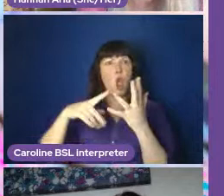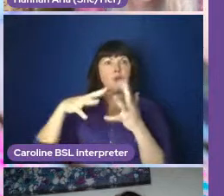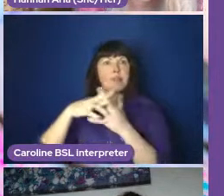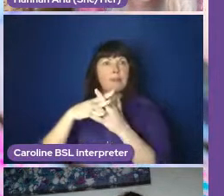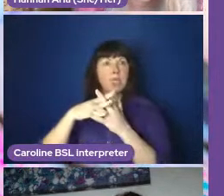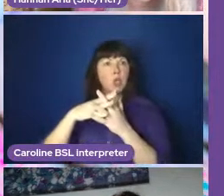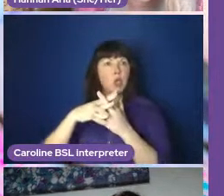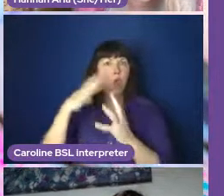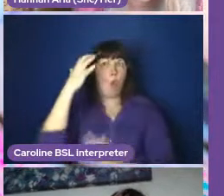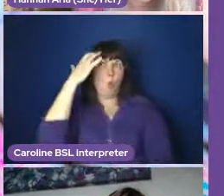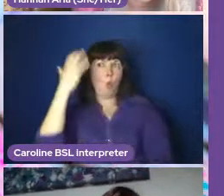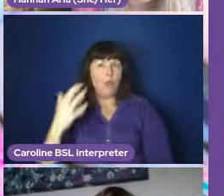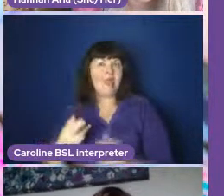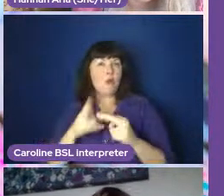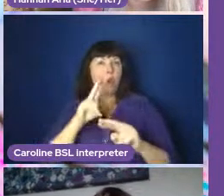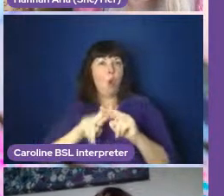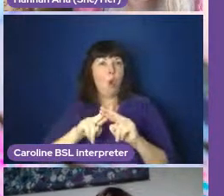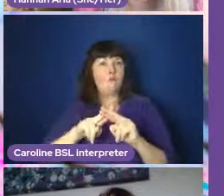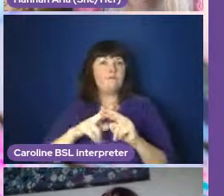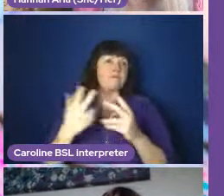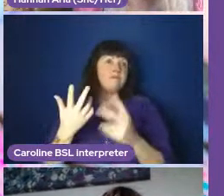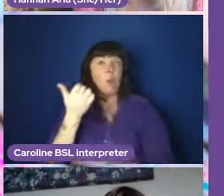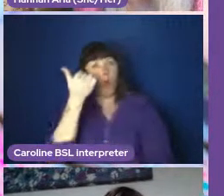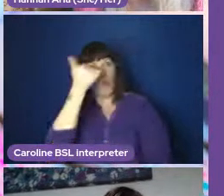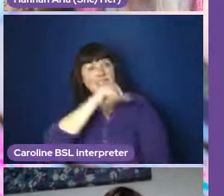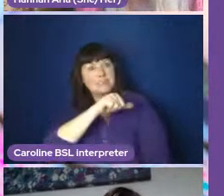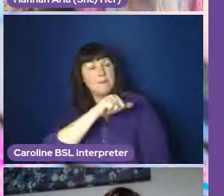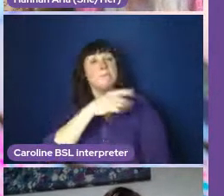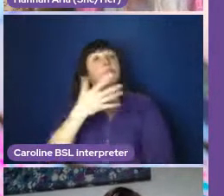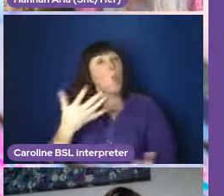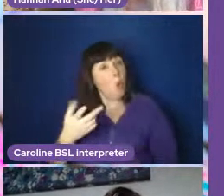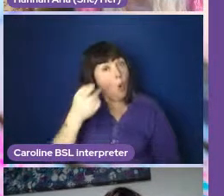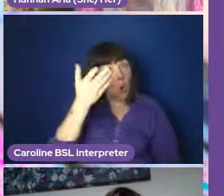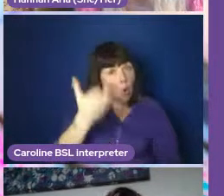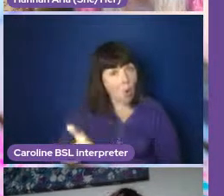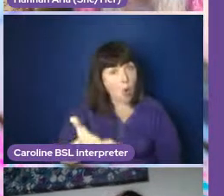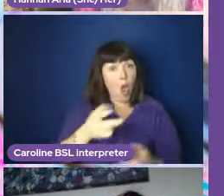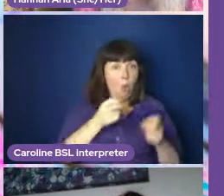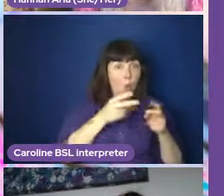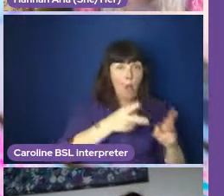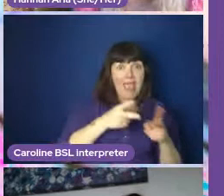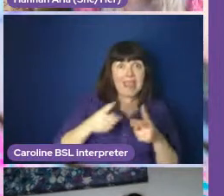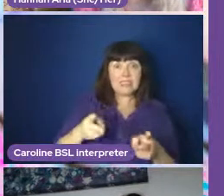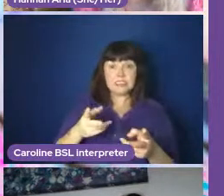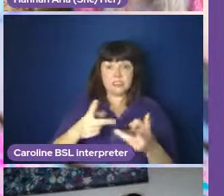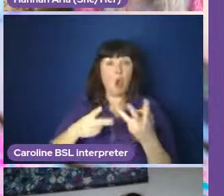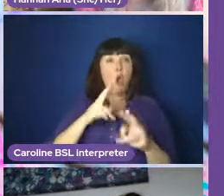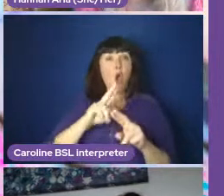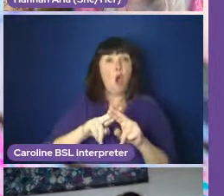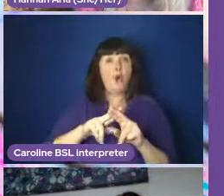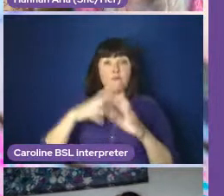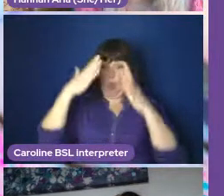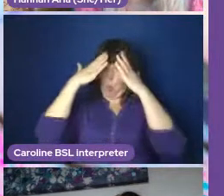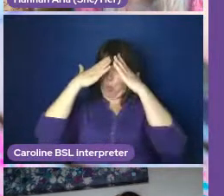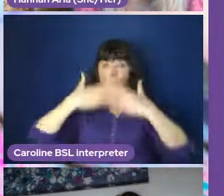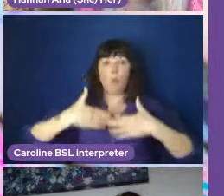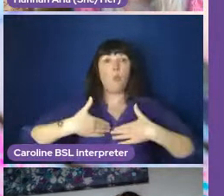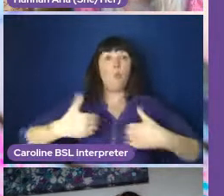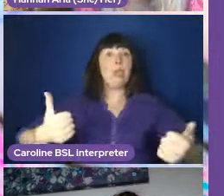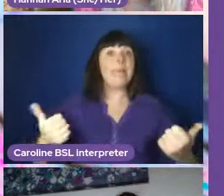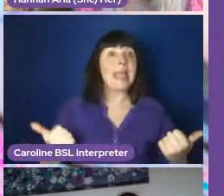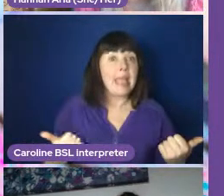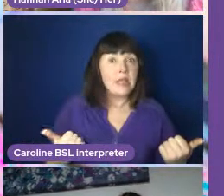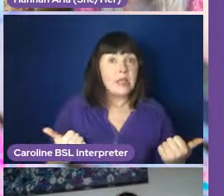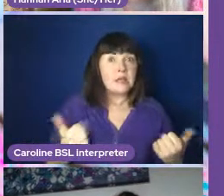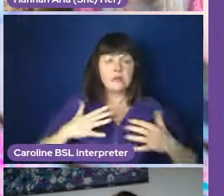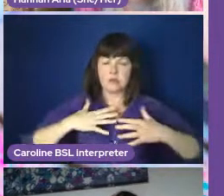Well, I'll change it and I'll do Ways for Wellbeing. Oh, I like. My hair is consisting of all the things that are